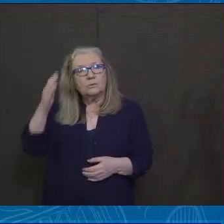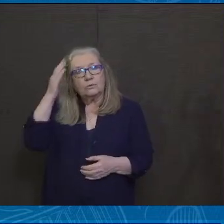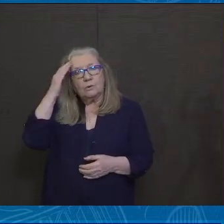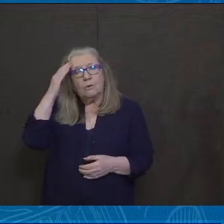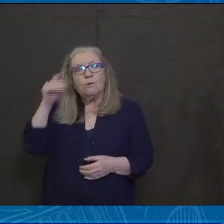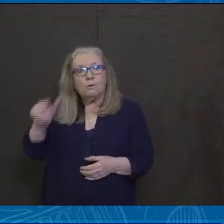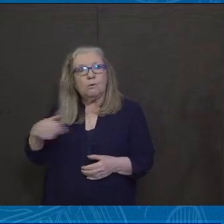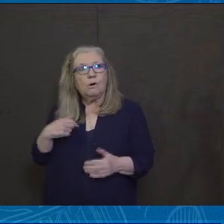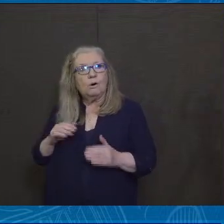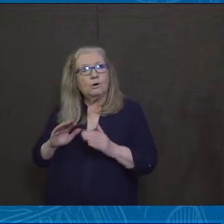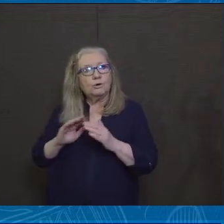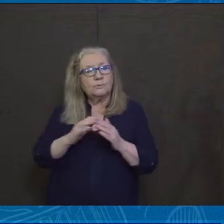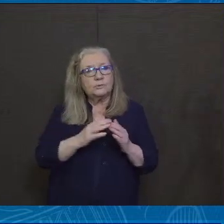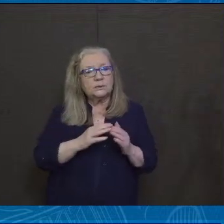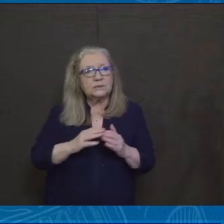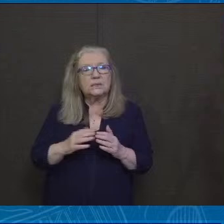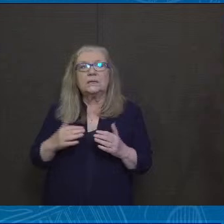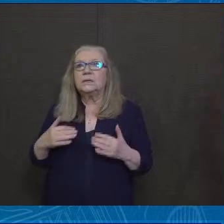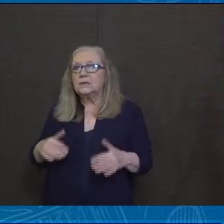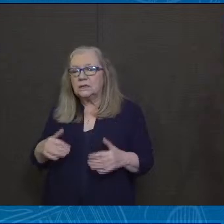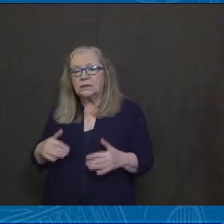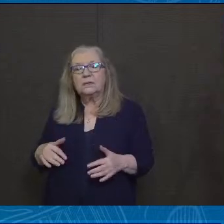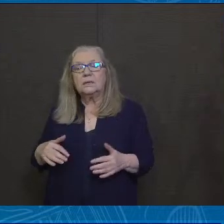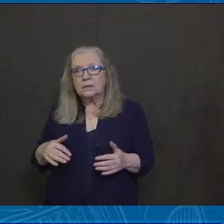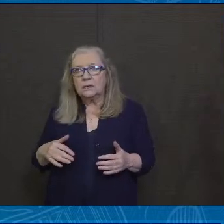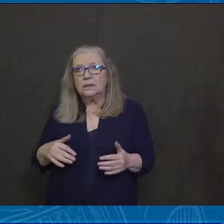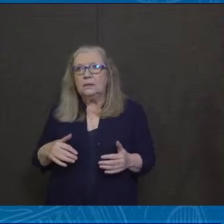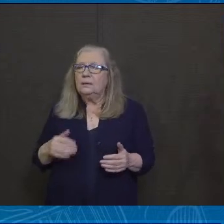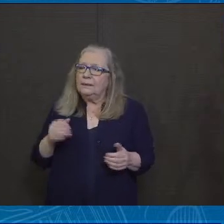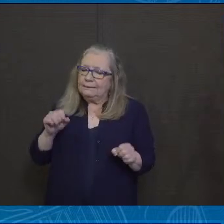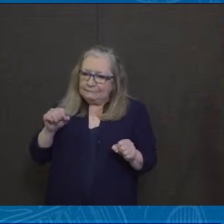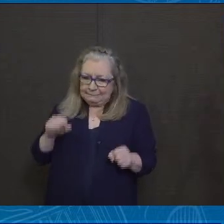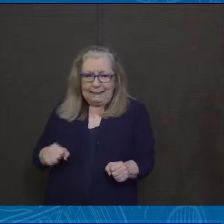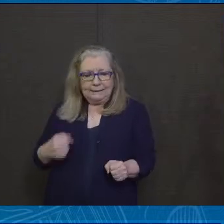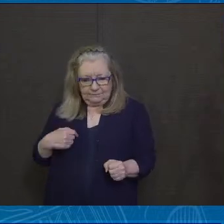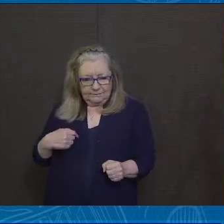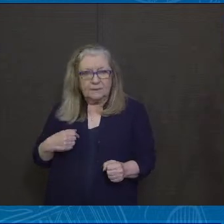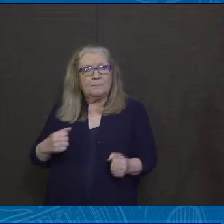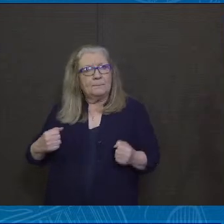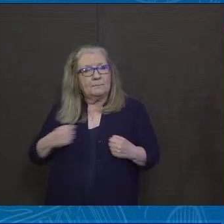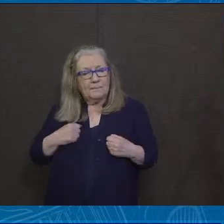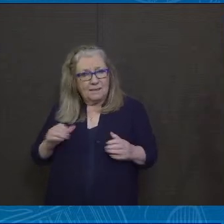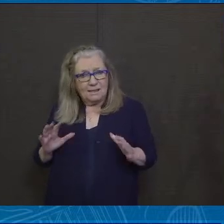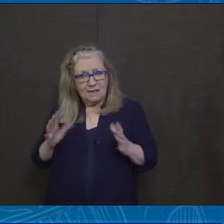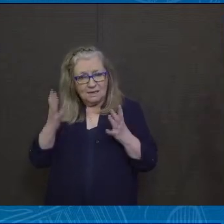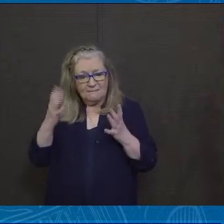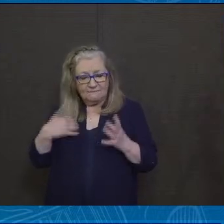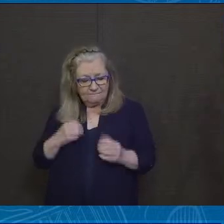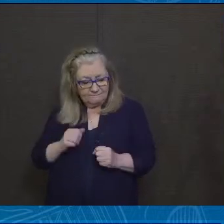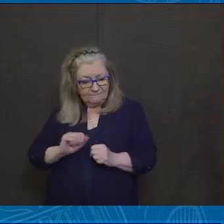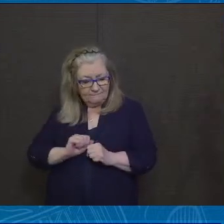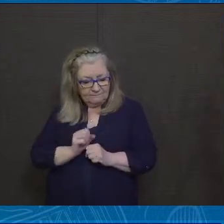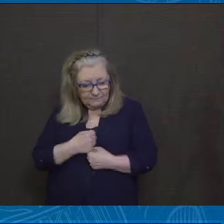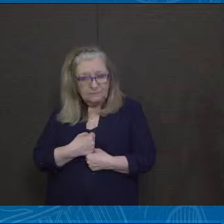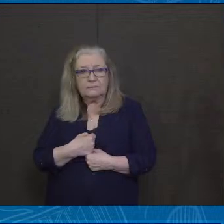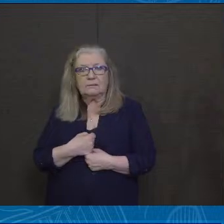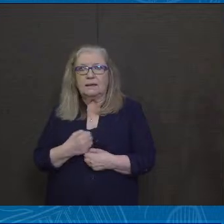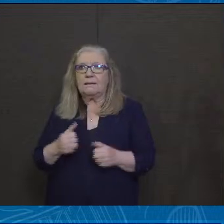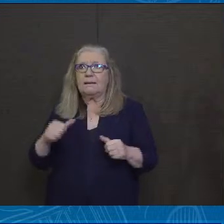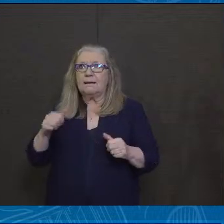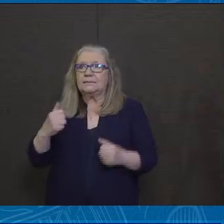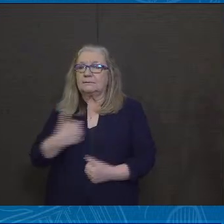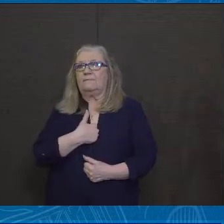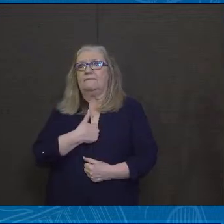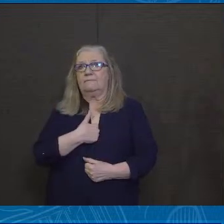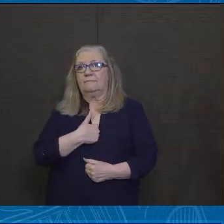collectively can actually being able to transform their own life and be community resilient by